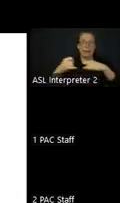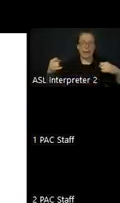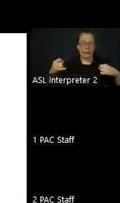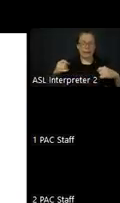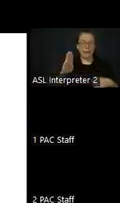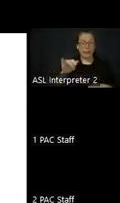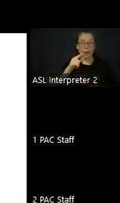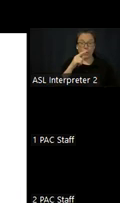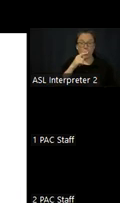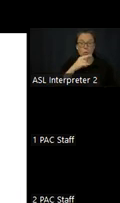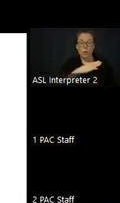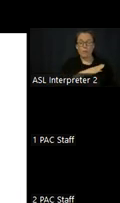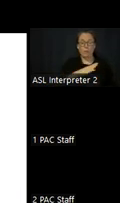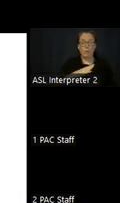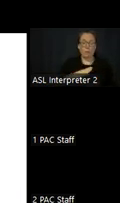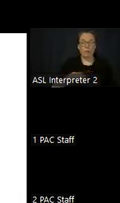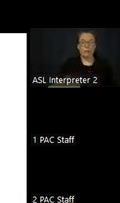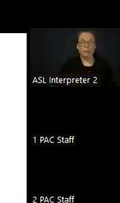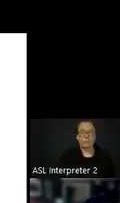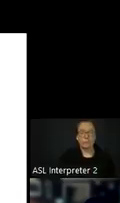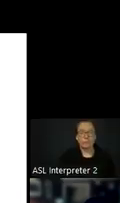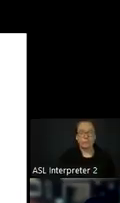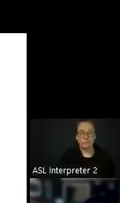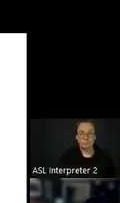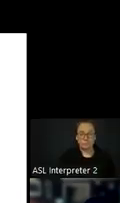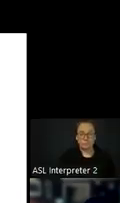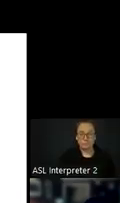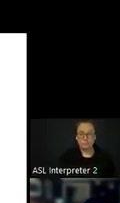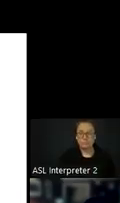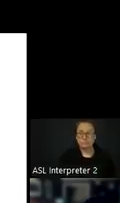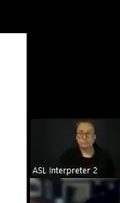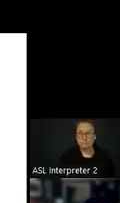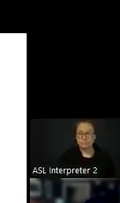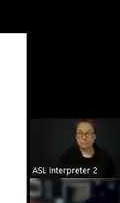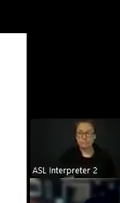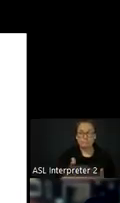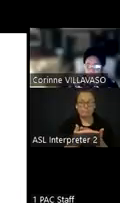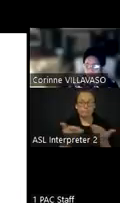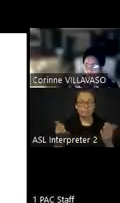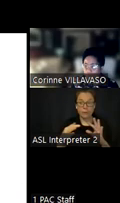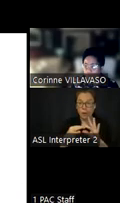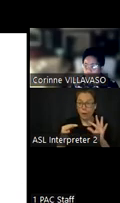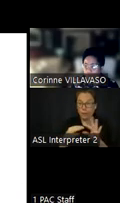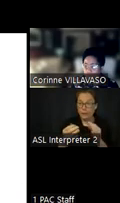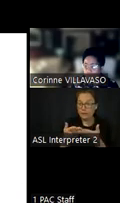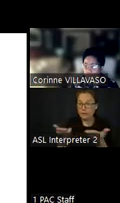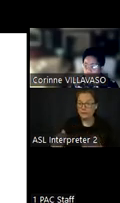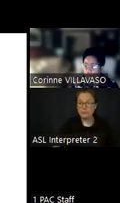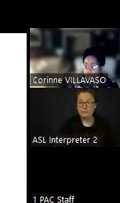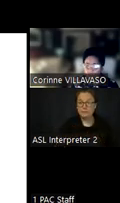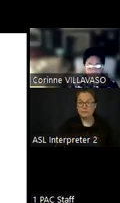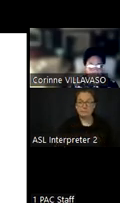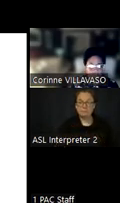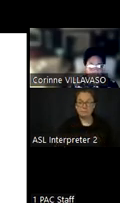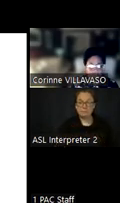members. Thank you, Co-Chair Teresa. Do you have any comments, feedback,